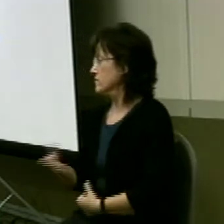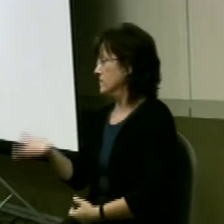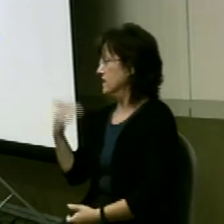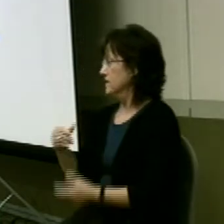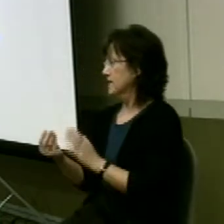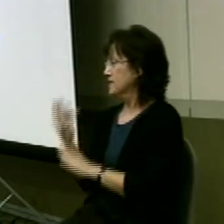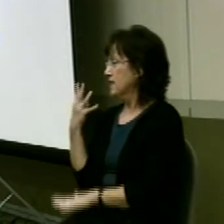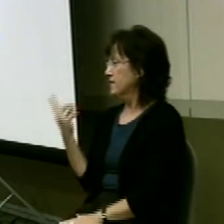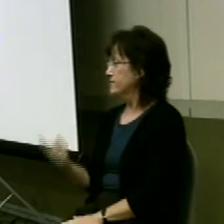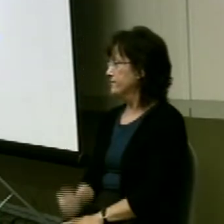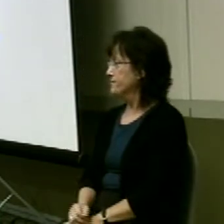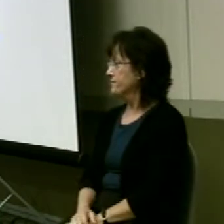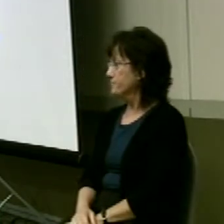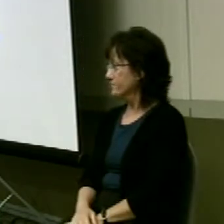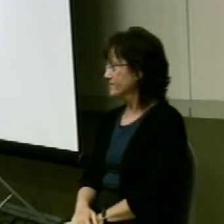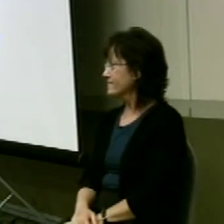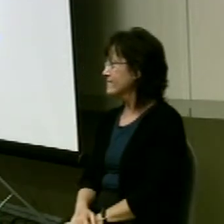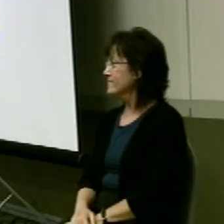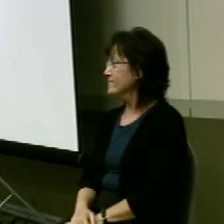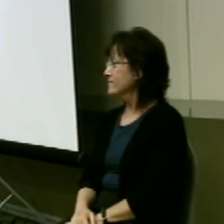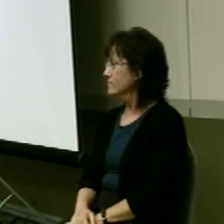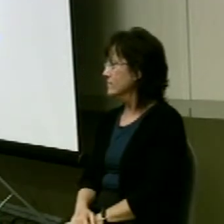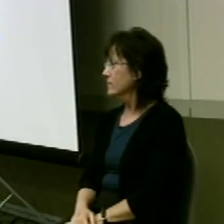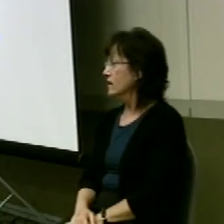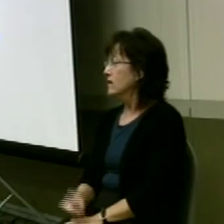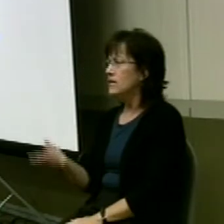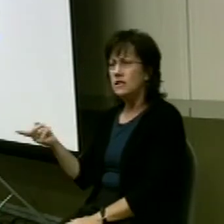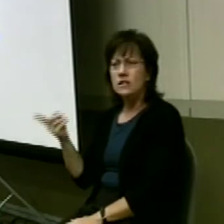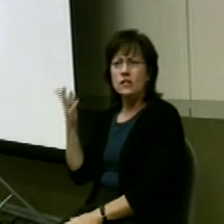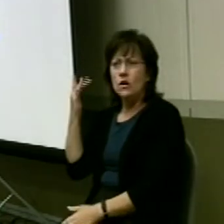So, why is he, next slide.